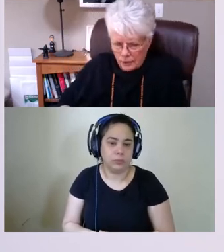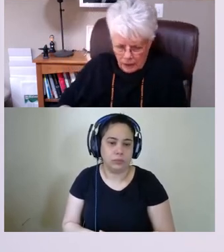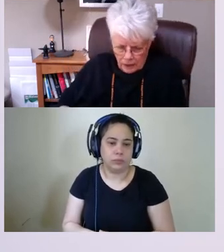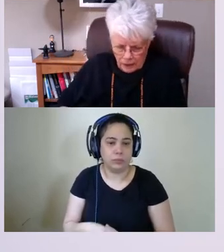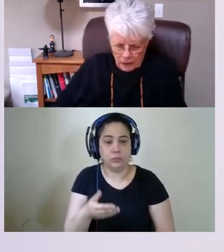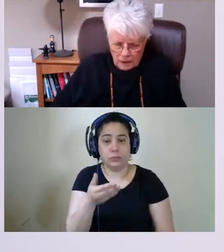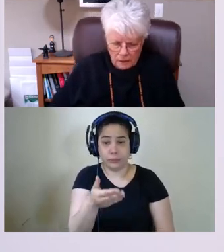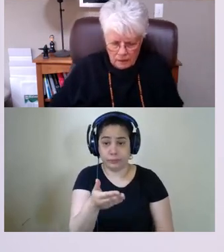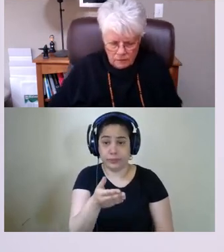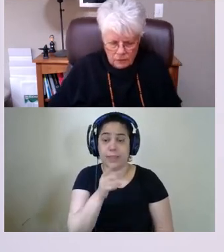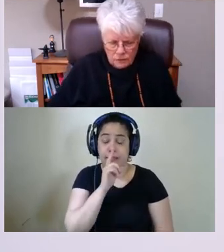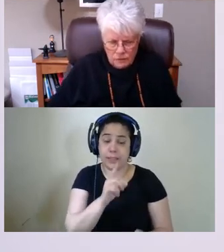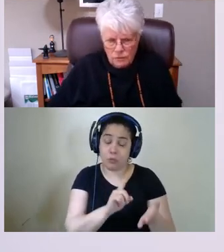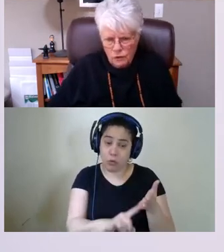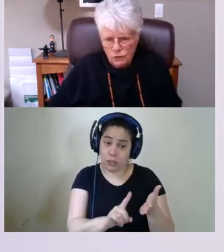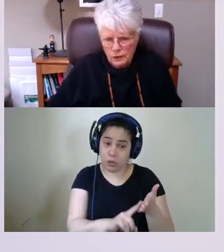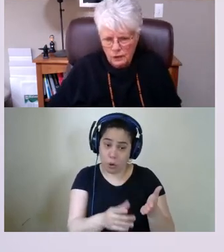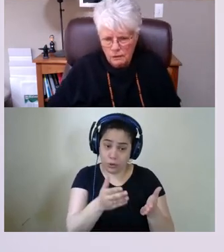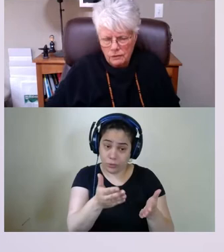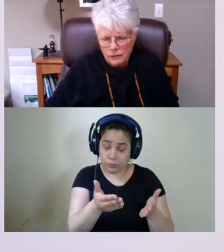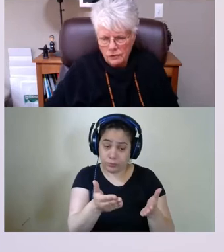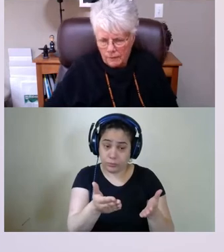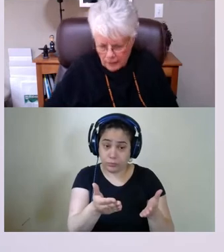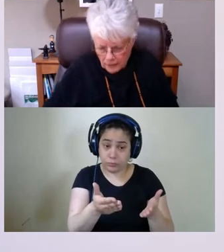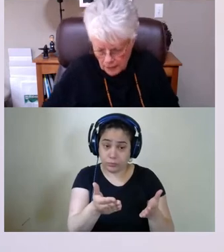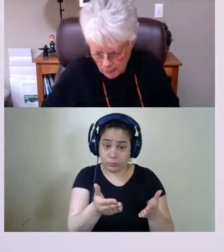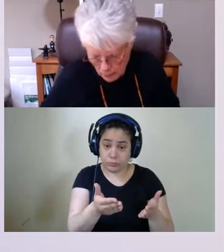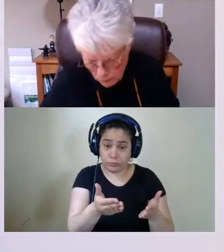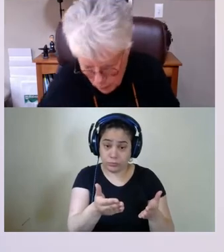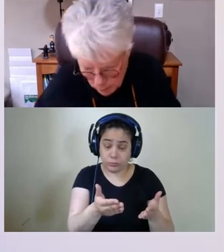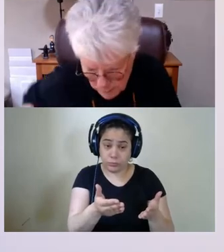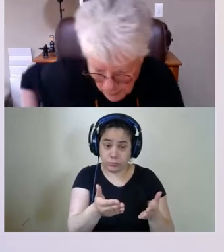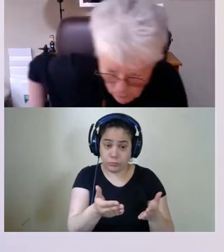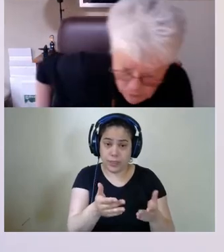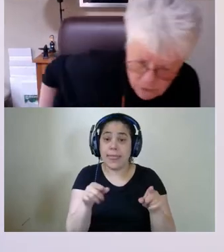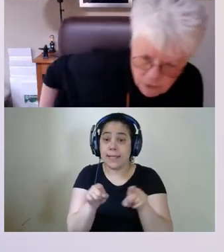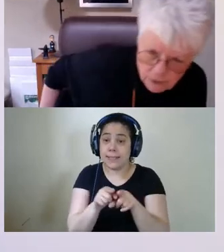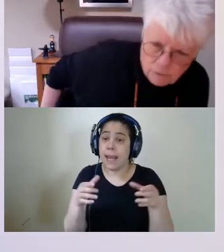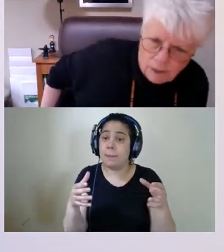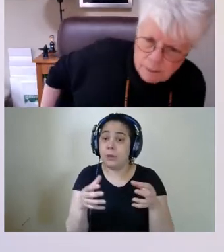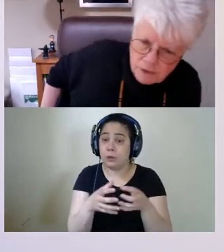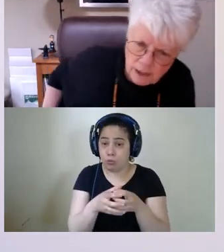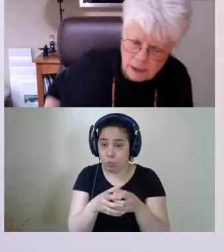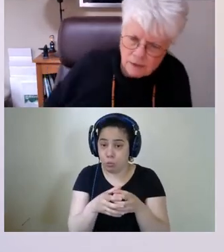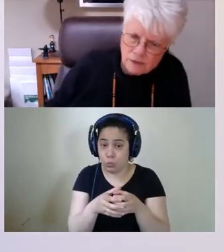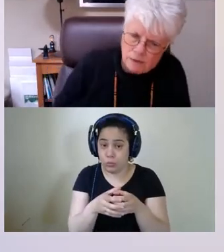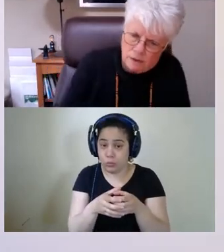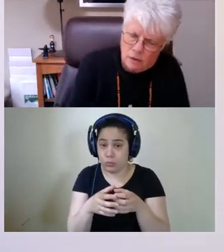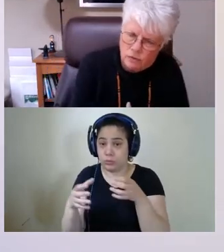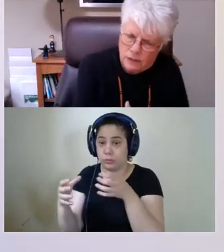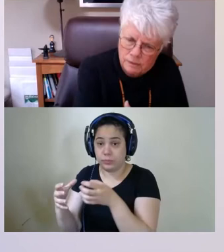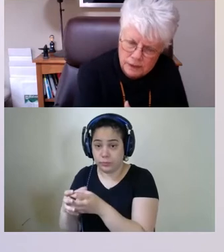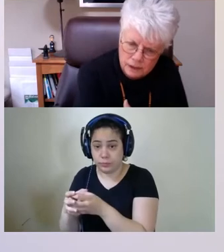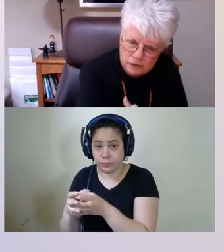a study of using essentially that same group that was represented as